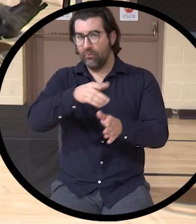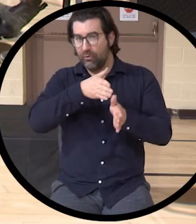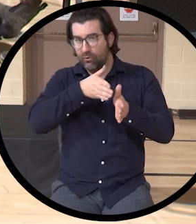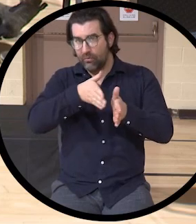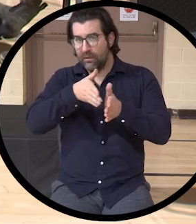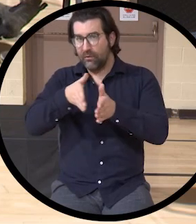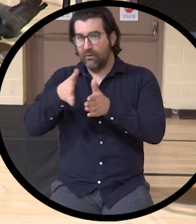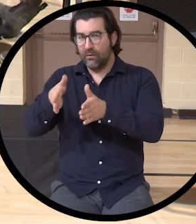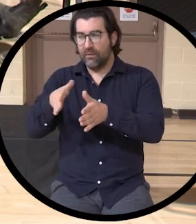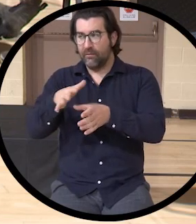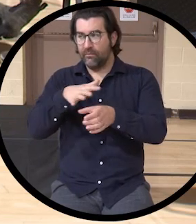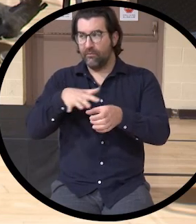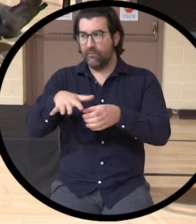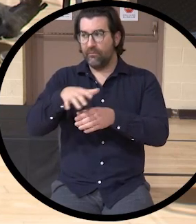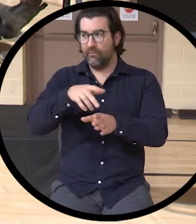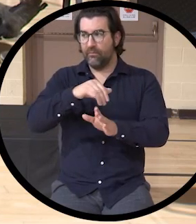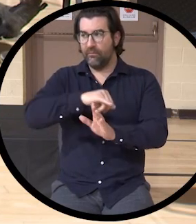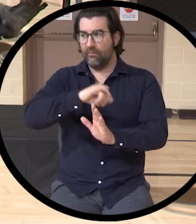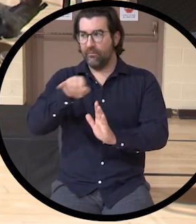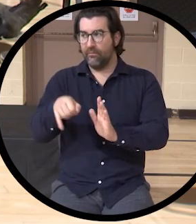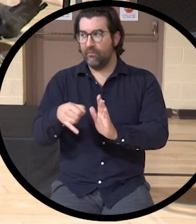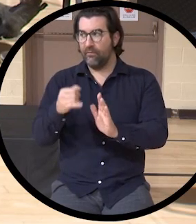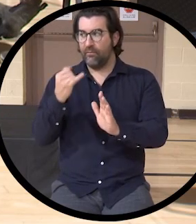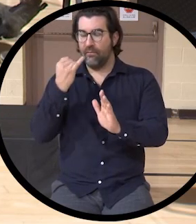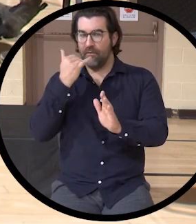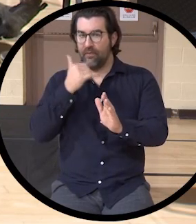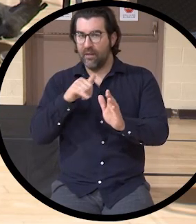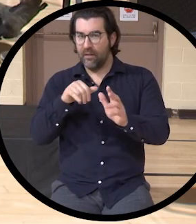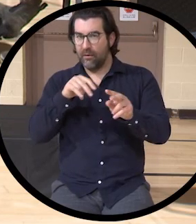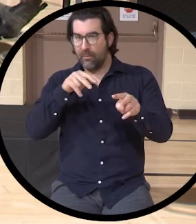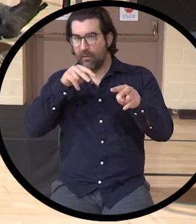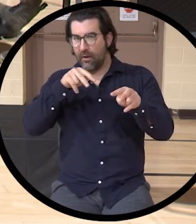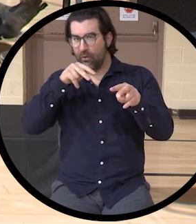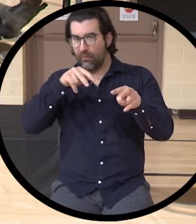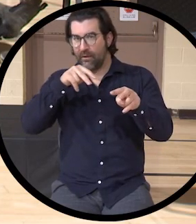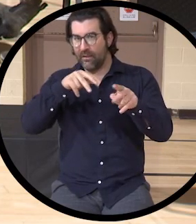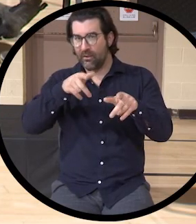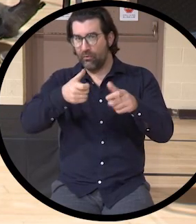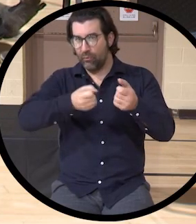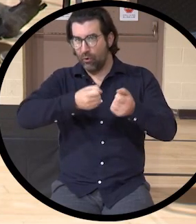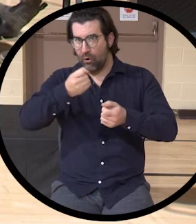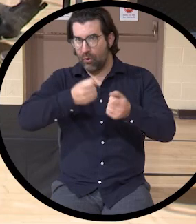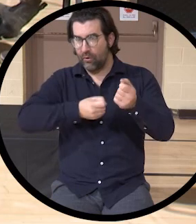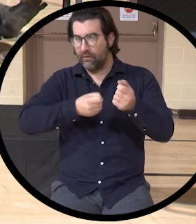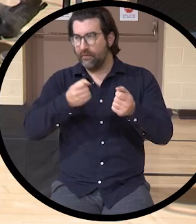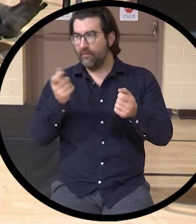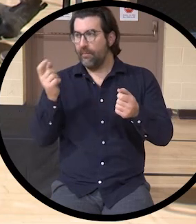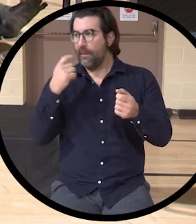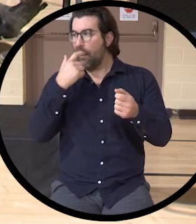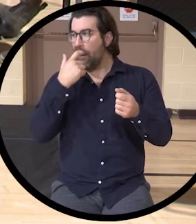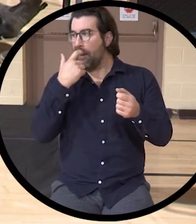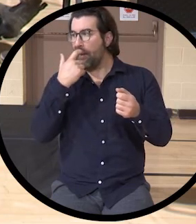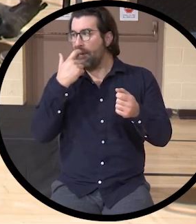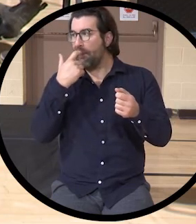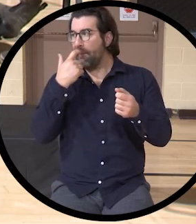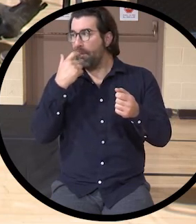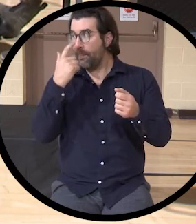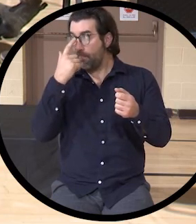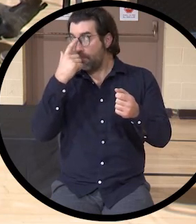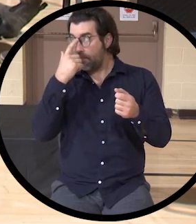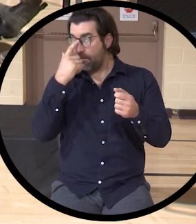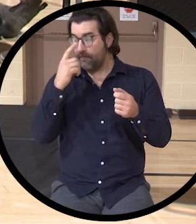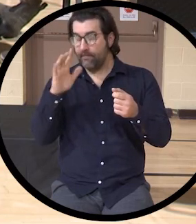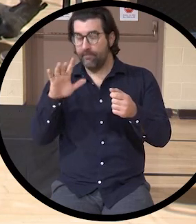of this project, and if not, if there will be any monitoring of the conditions on those streets? So